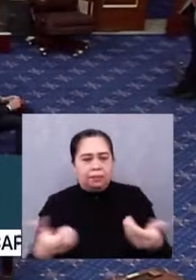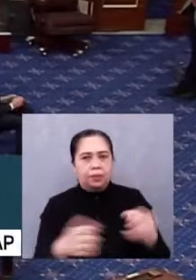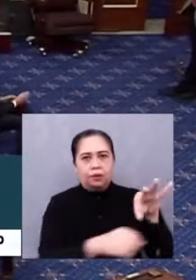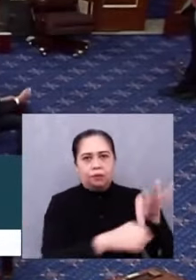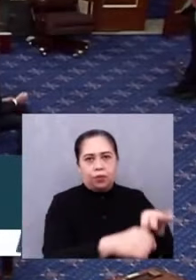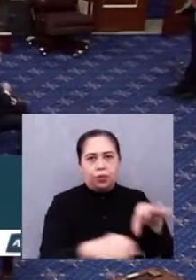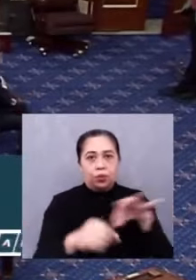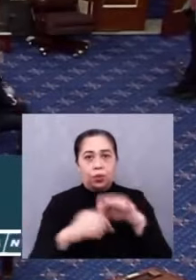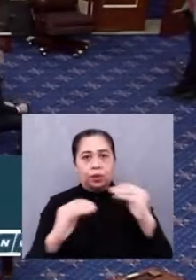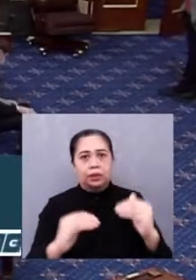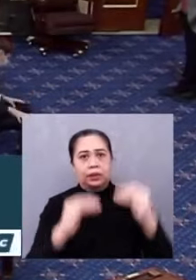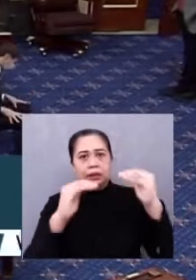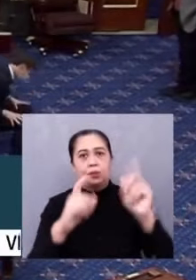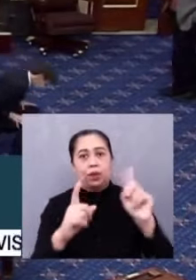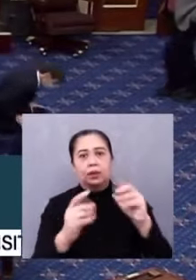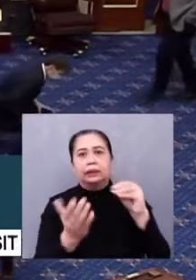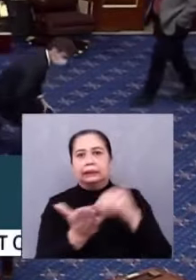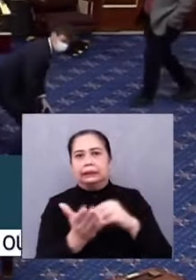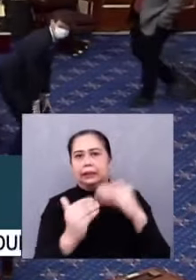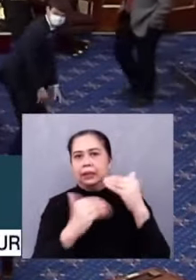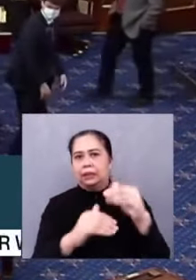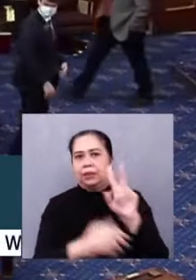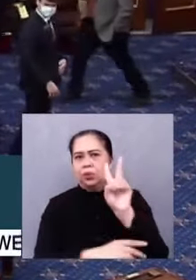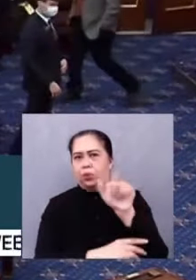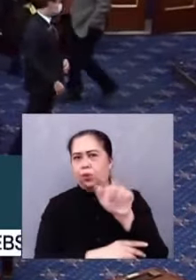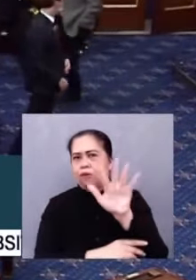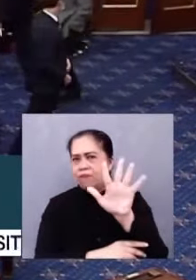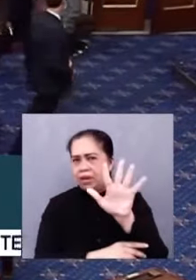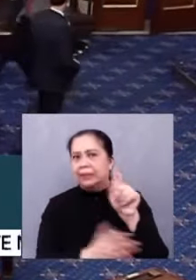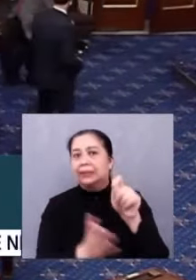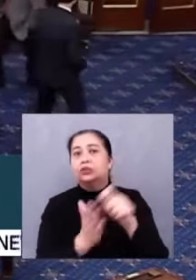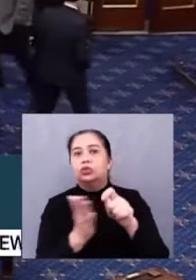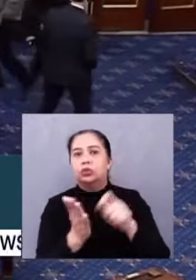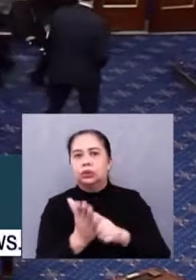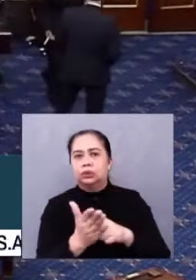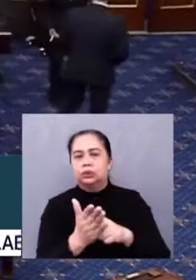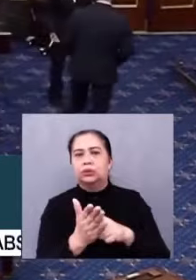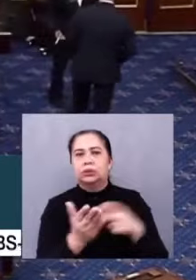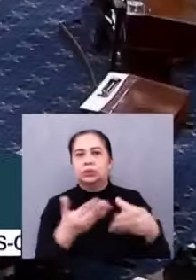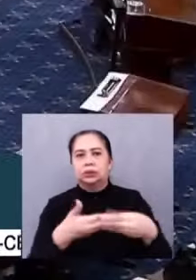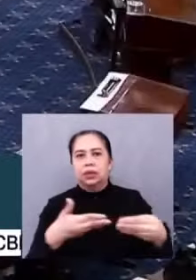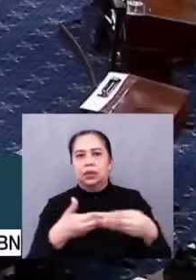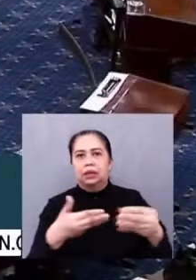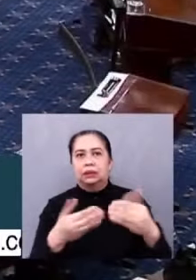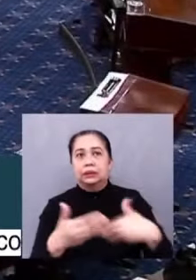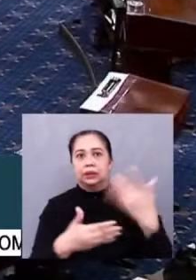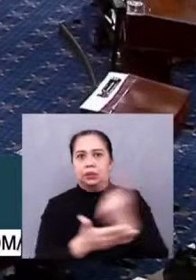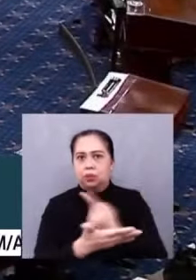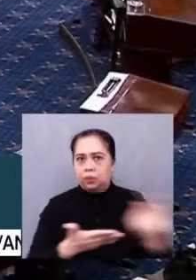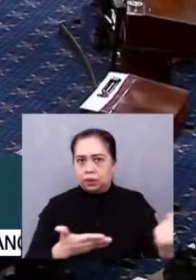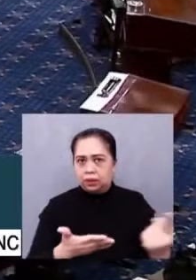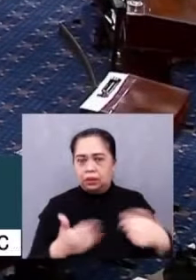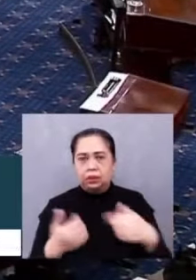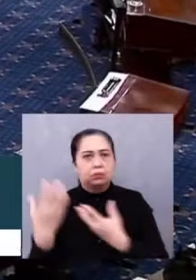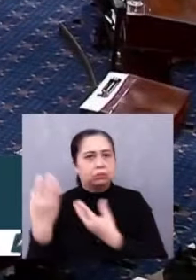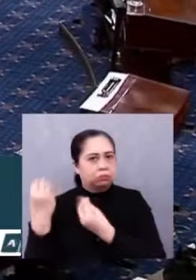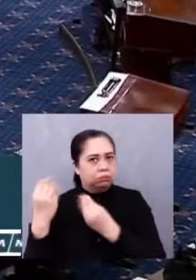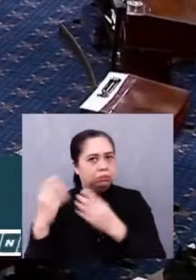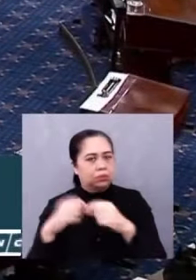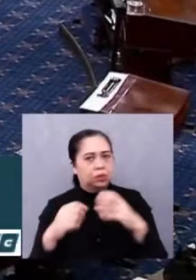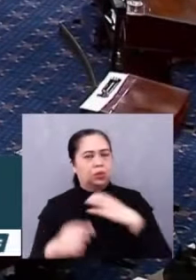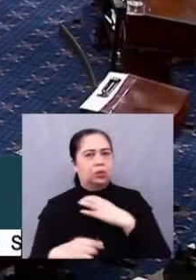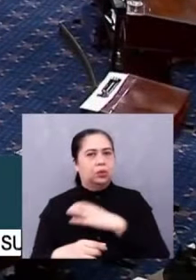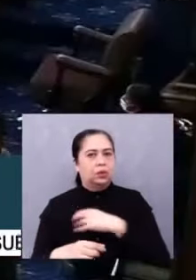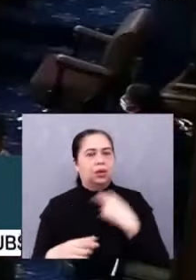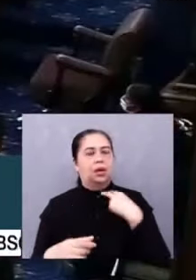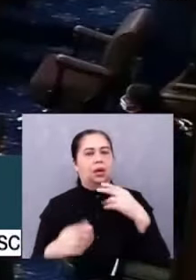debt limit by as much as $2.5 trillion by next week. This latest development puts Congress on track to